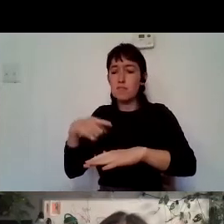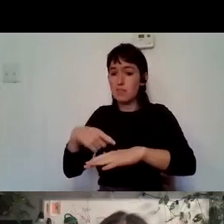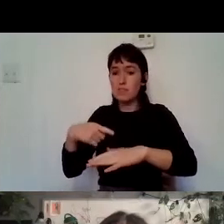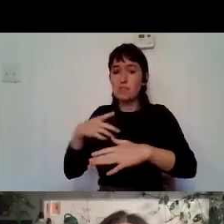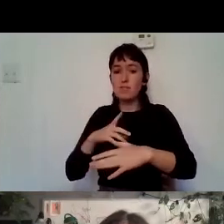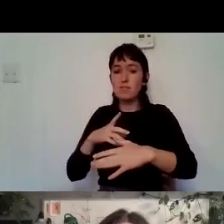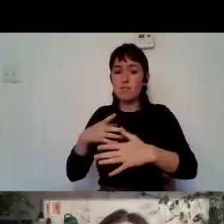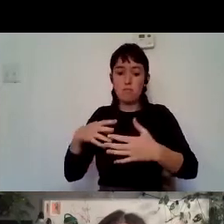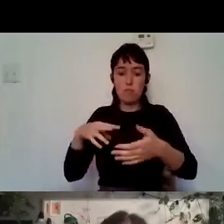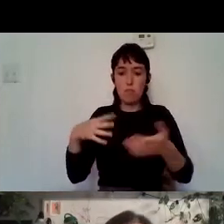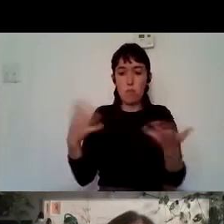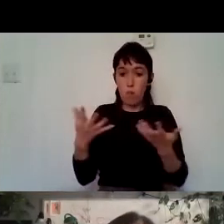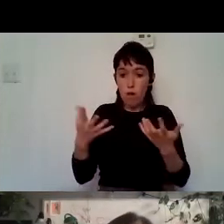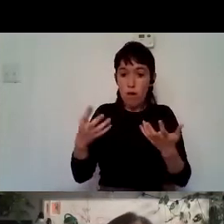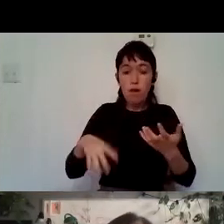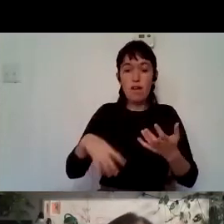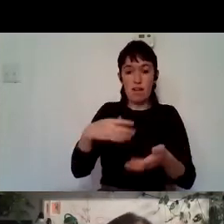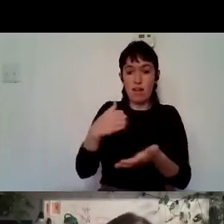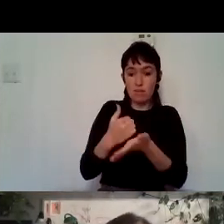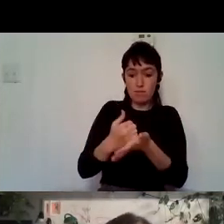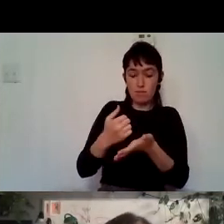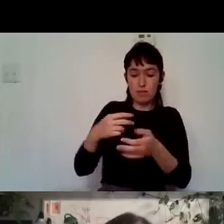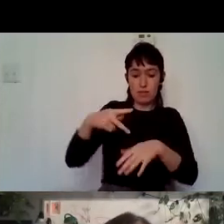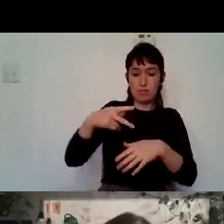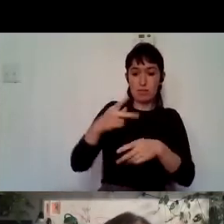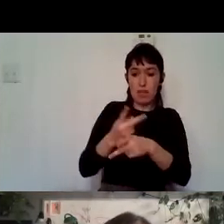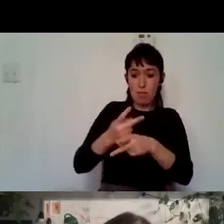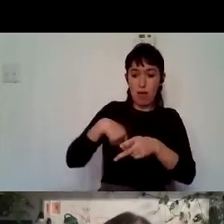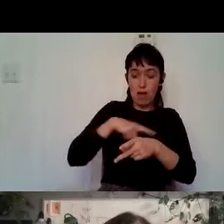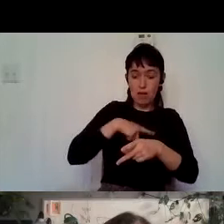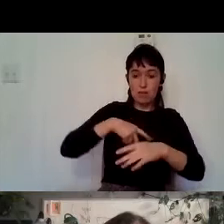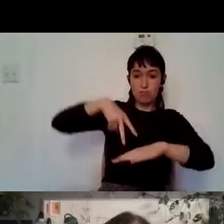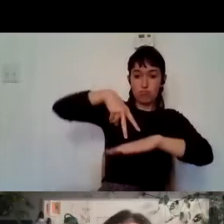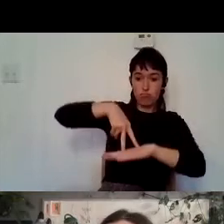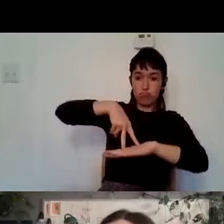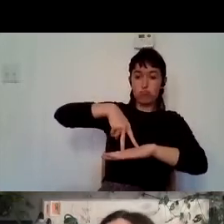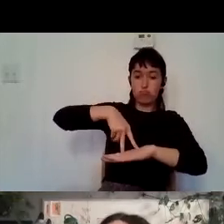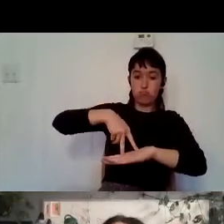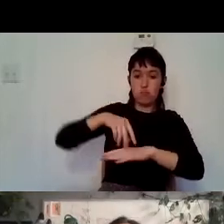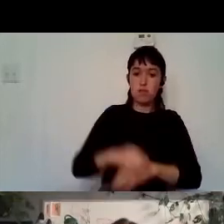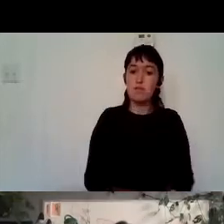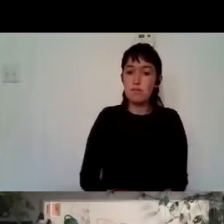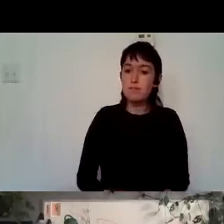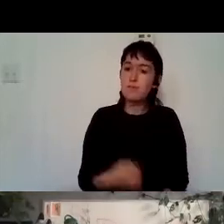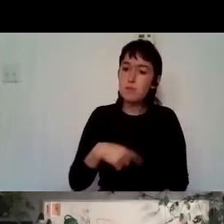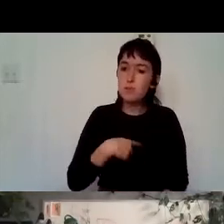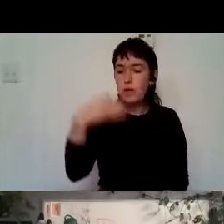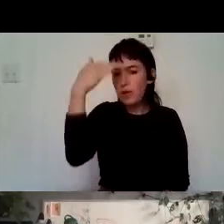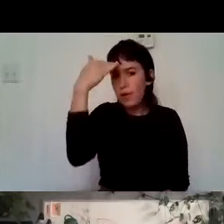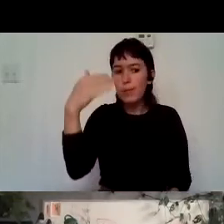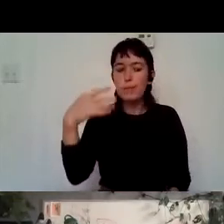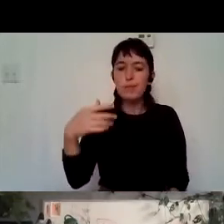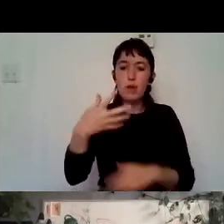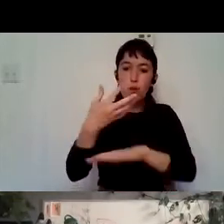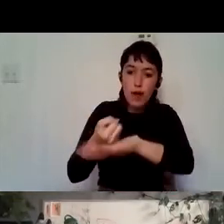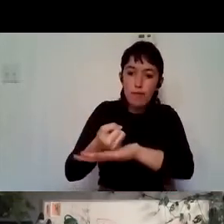like grounded, right? Well, we know that the gravity of a planet, for example,